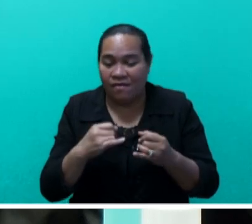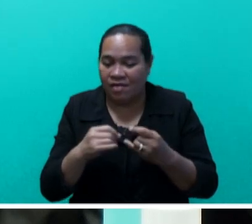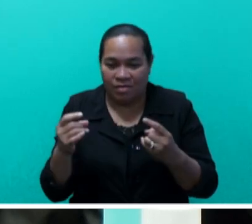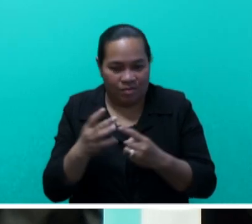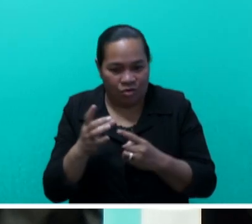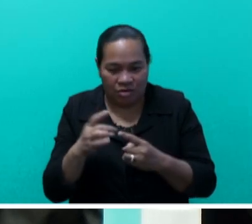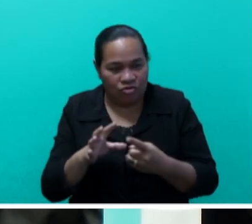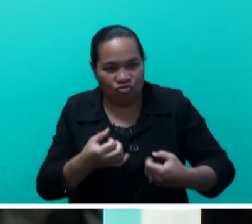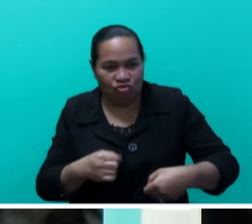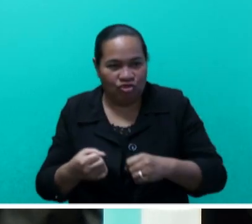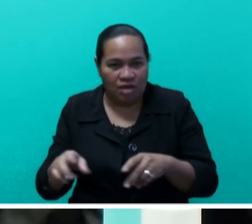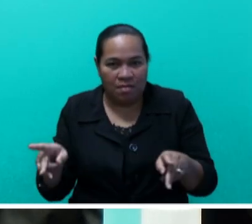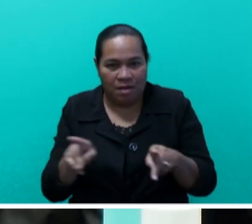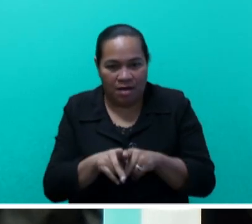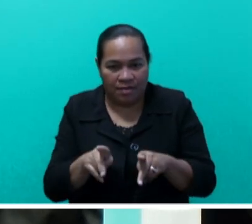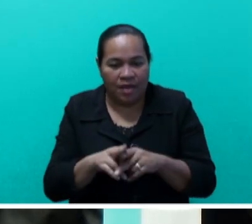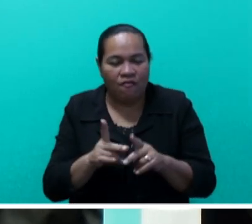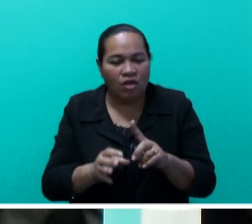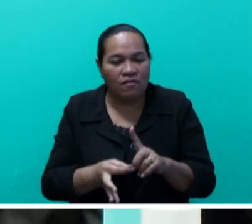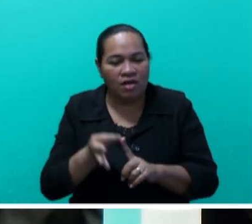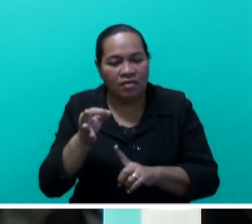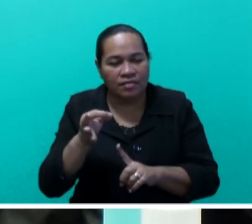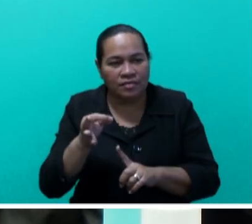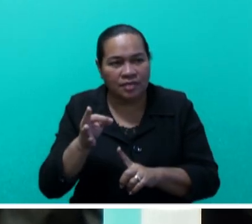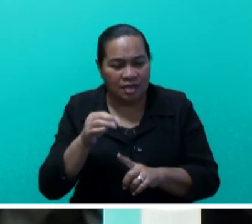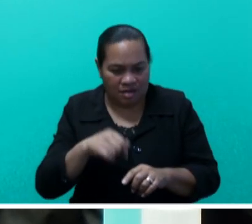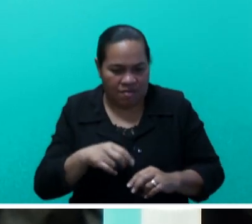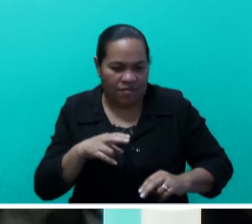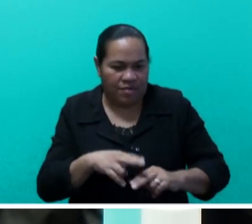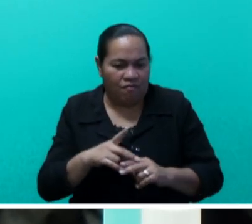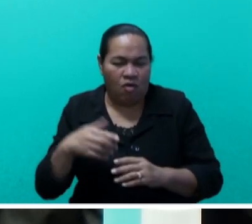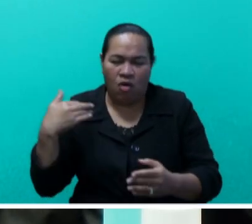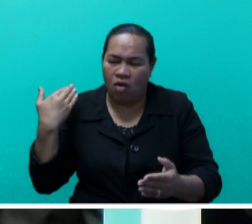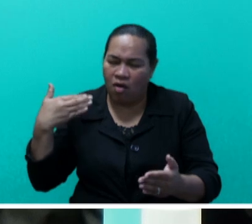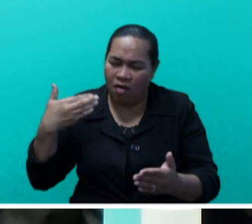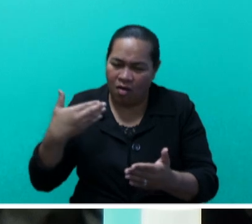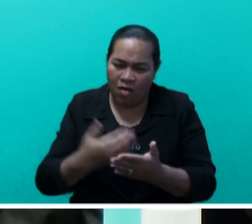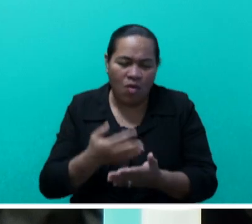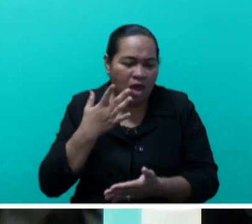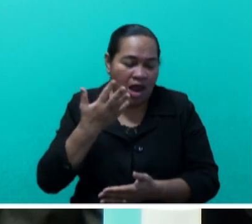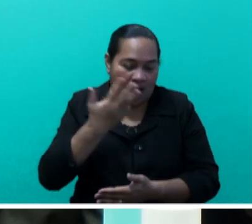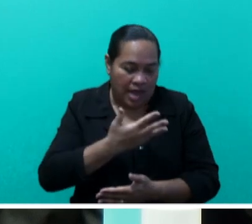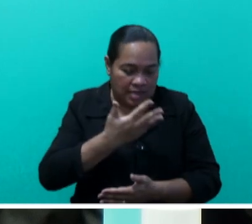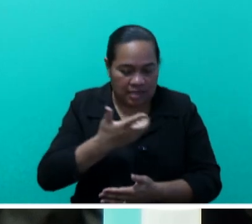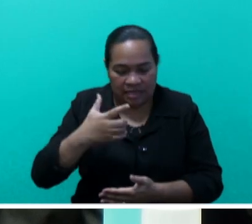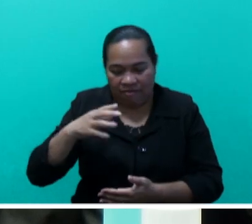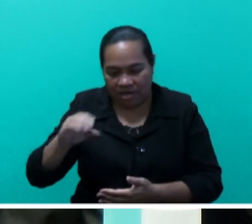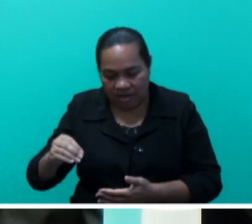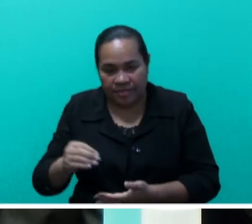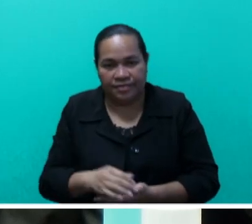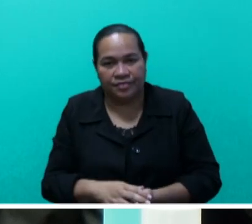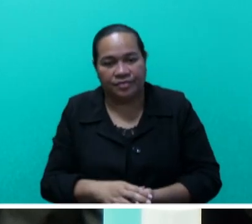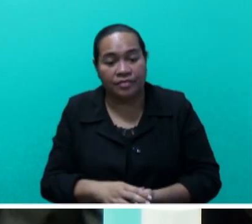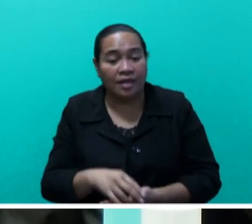partner for development for Fiji for a very, very long time, since 1970. And Fiji